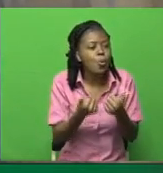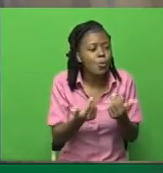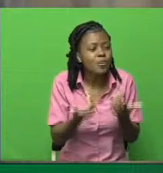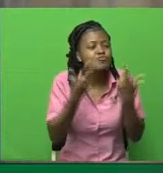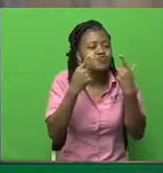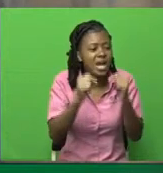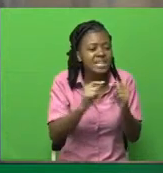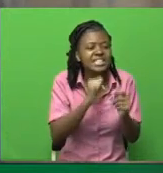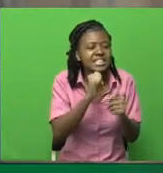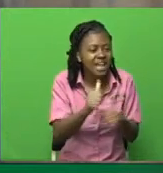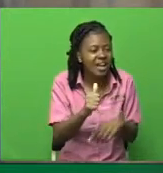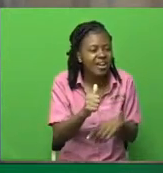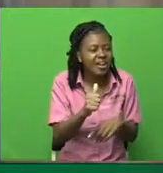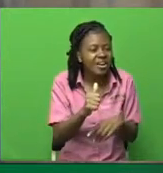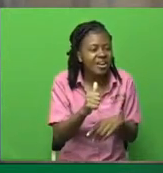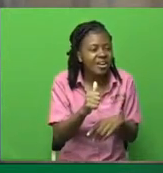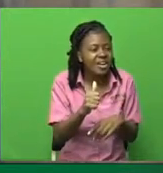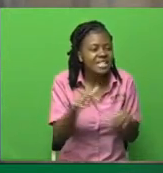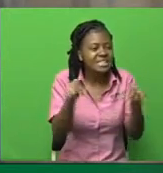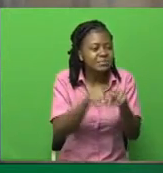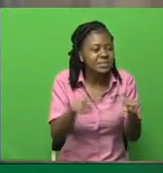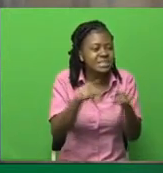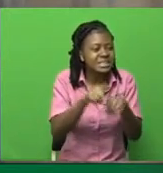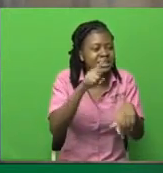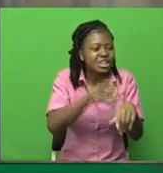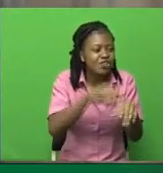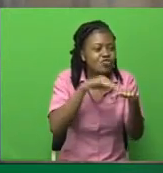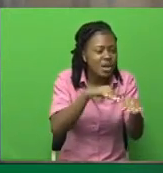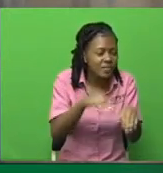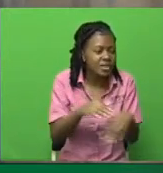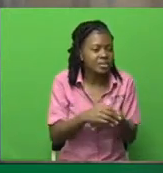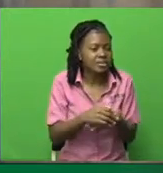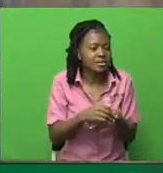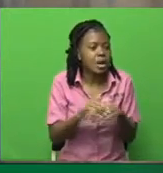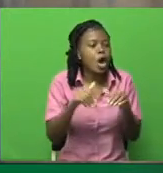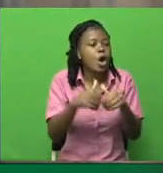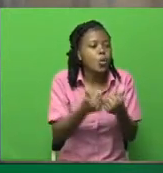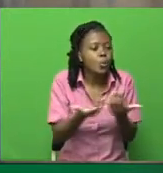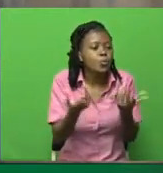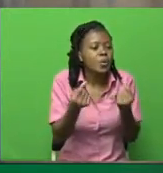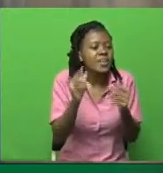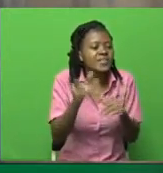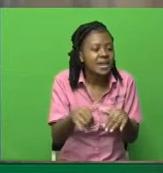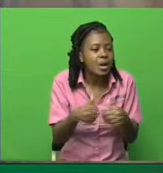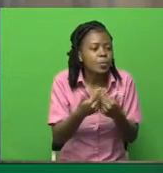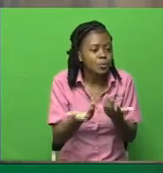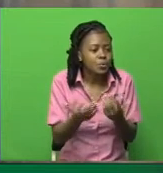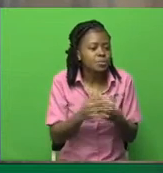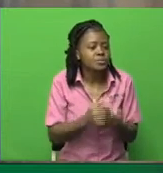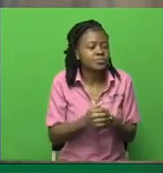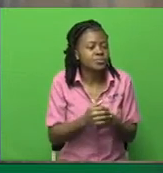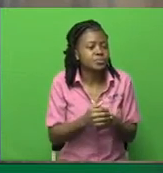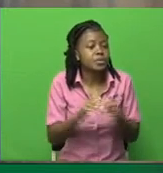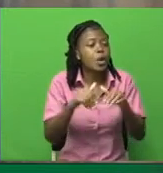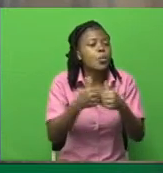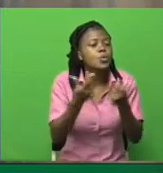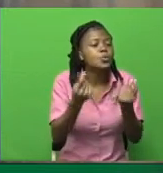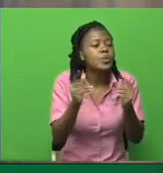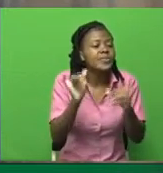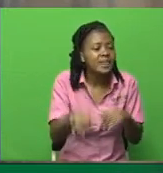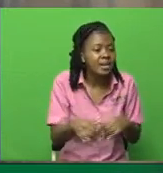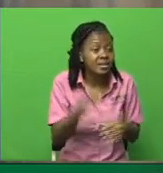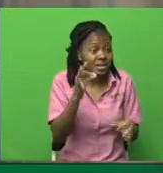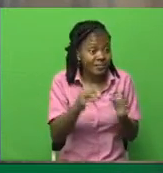I'd choose a different time to avoid traffic so can you do that how can you do that when you force people